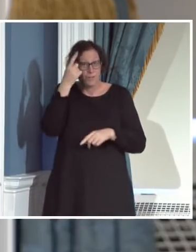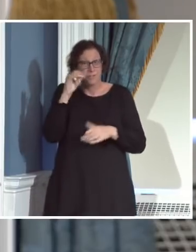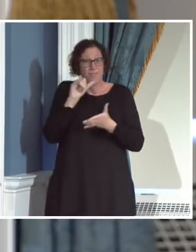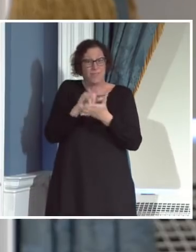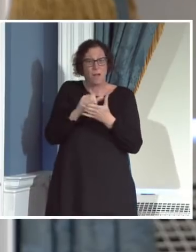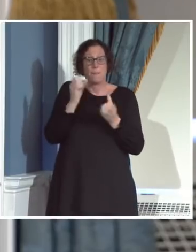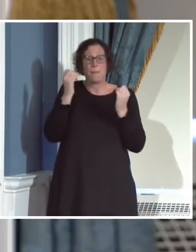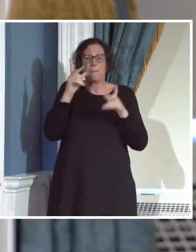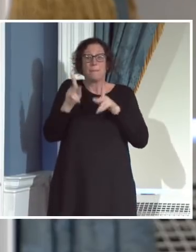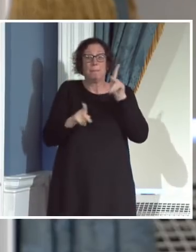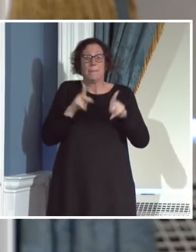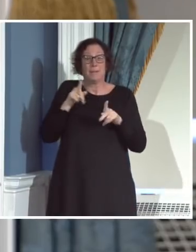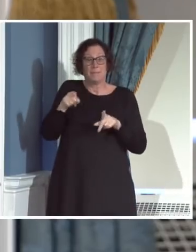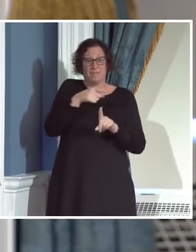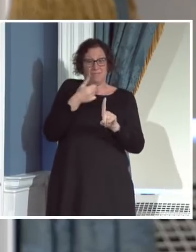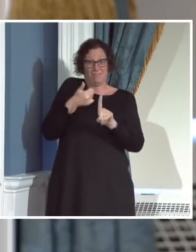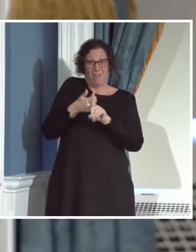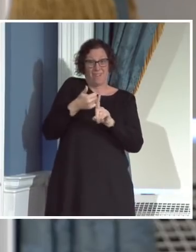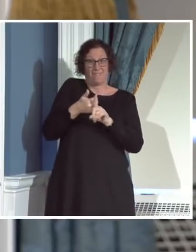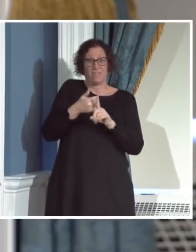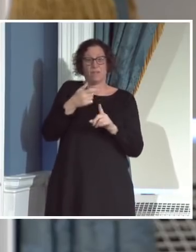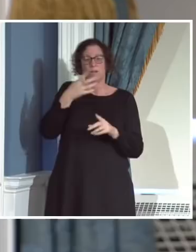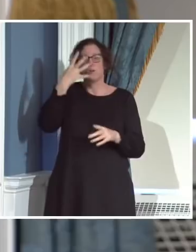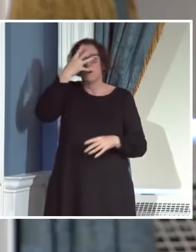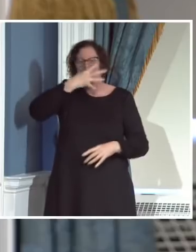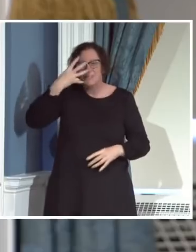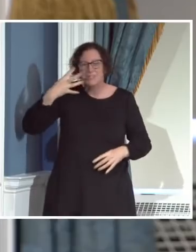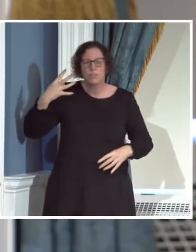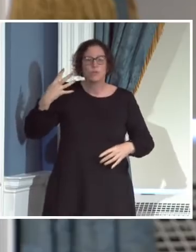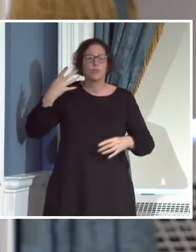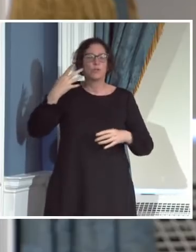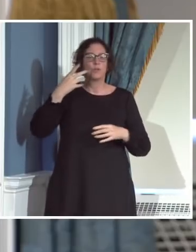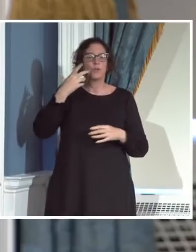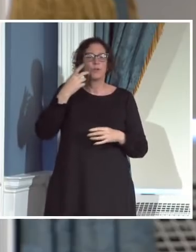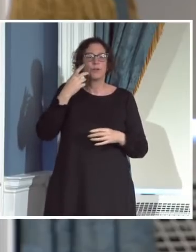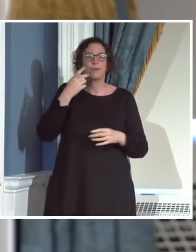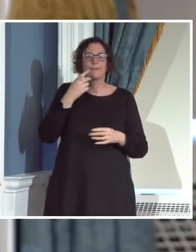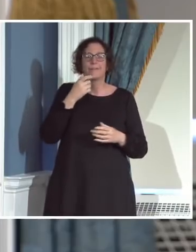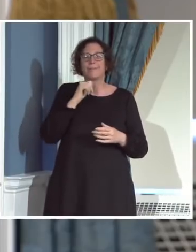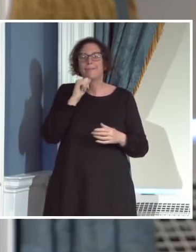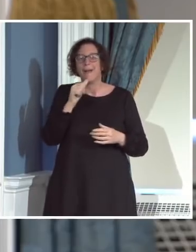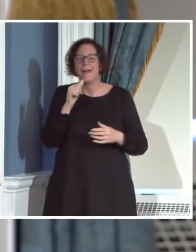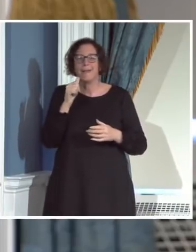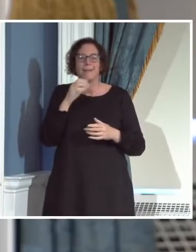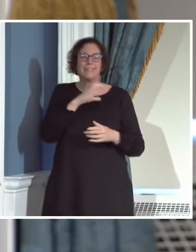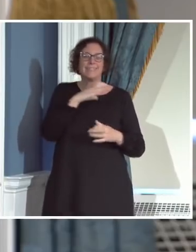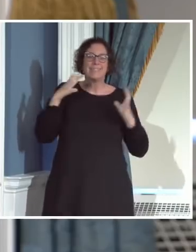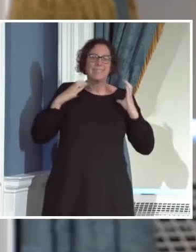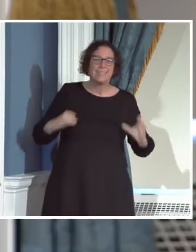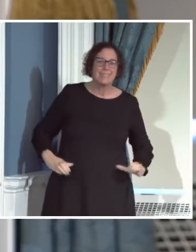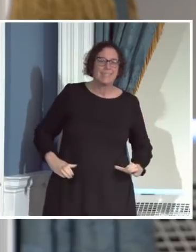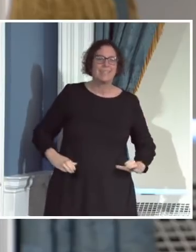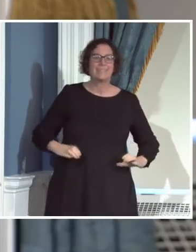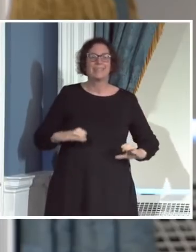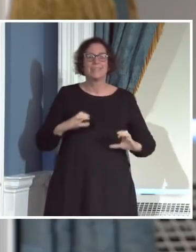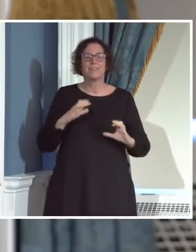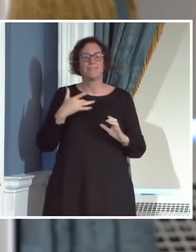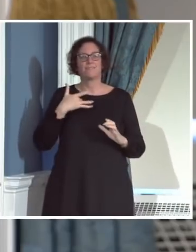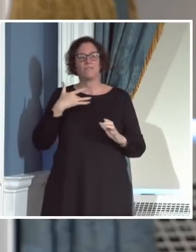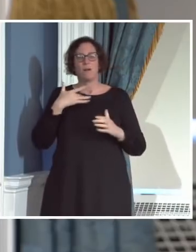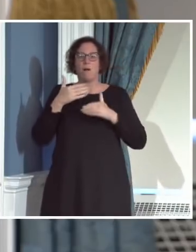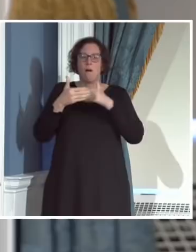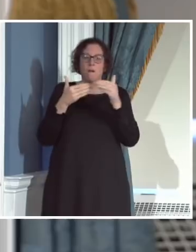also plays a role into why people go. And then finally, although it will be a while before we fully understand all